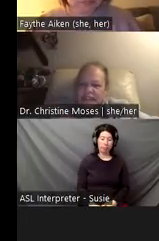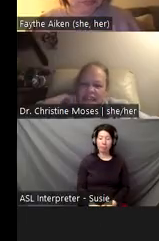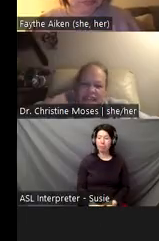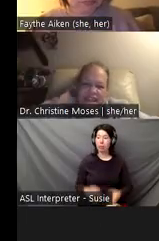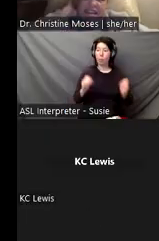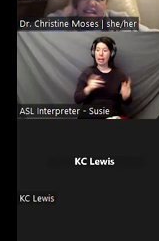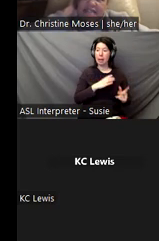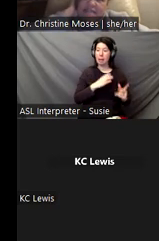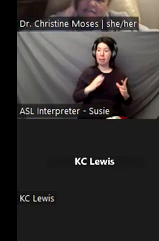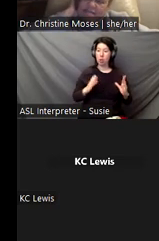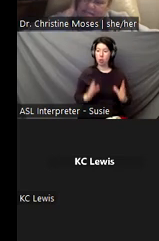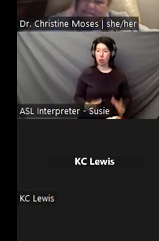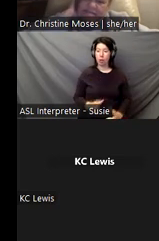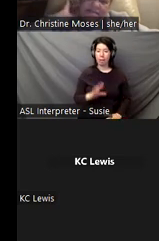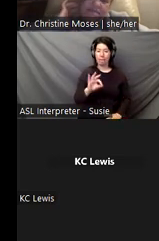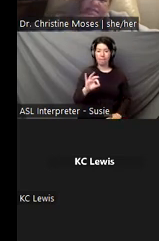Commissioner Faith.